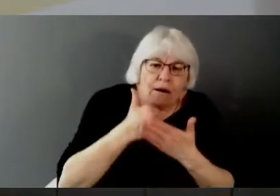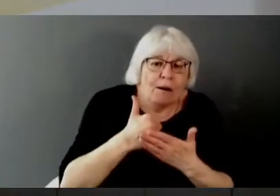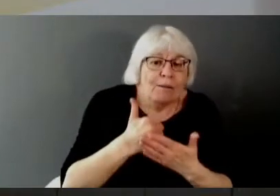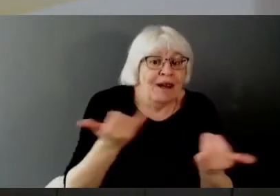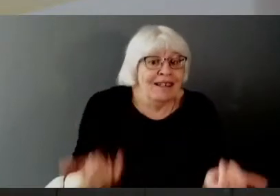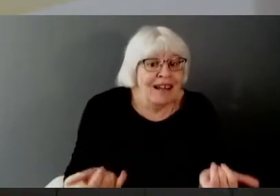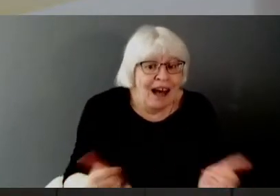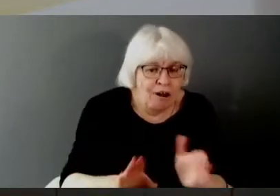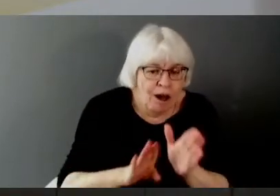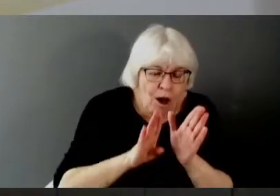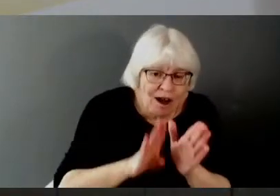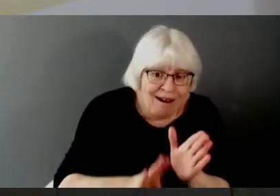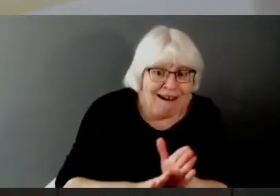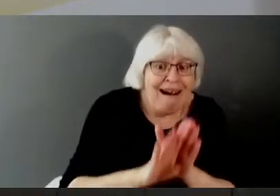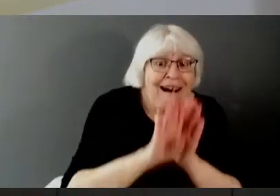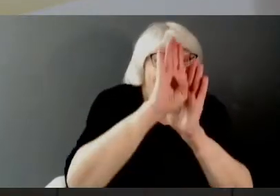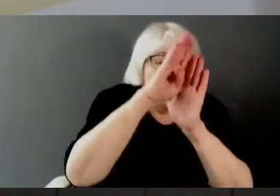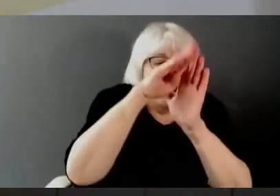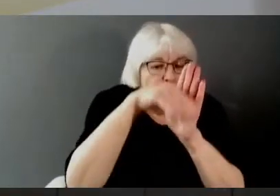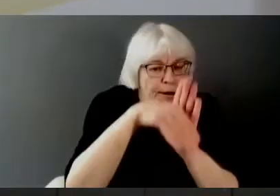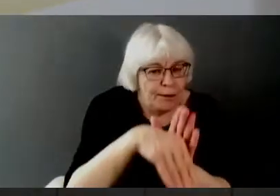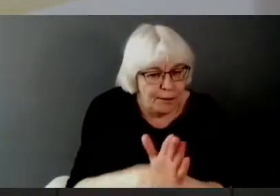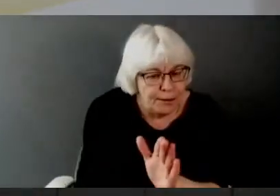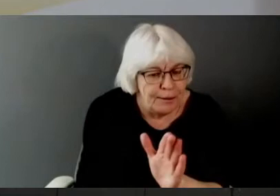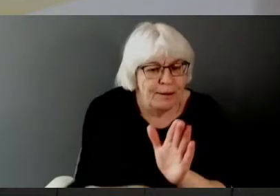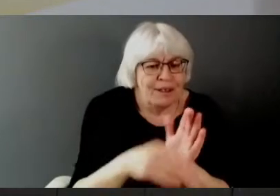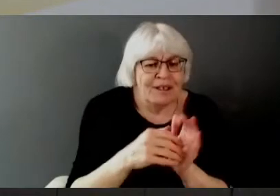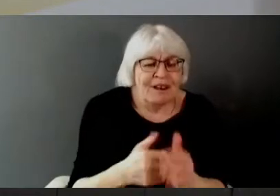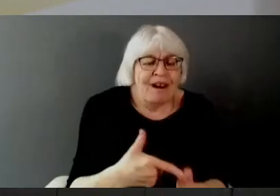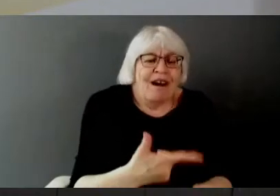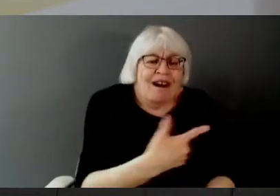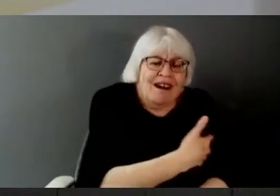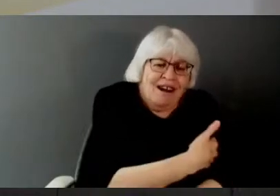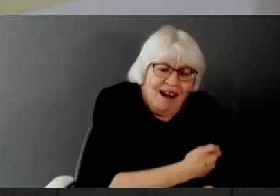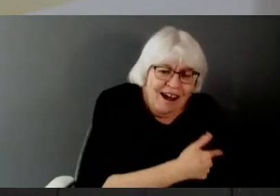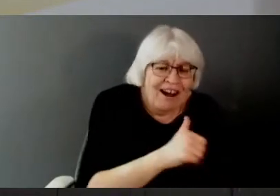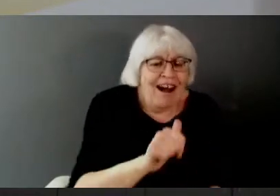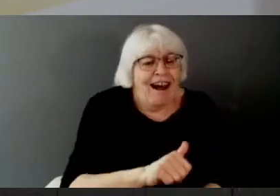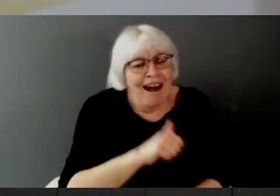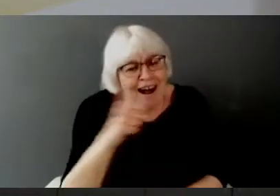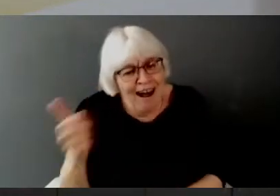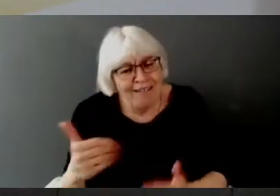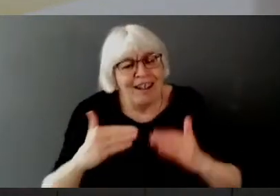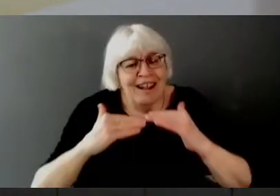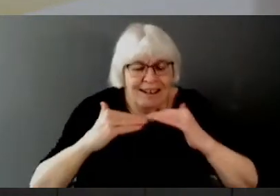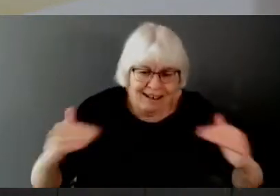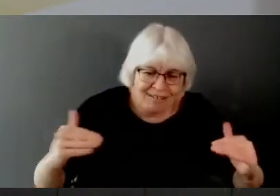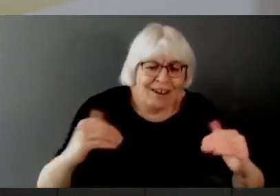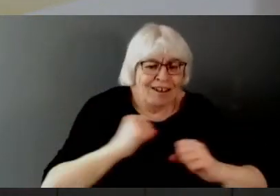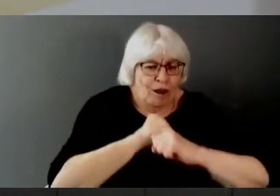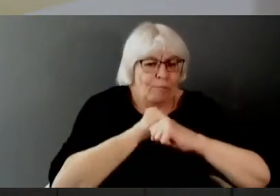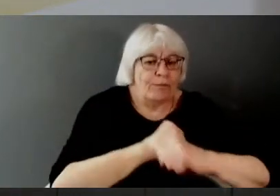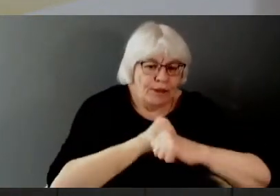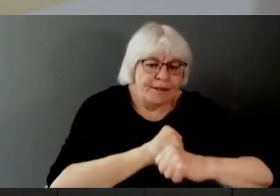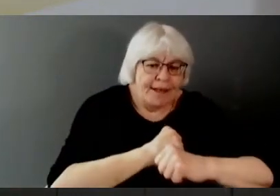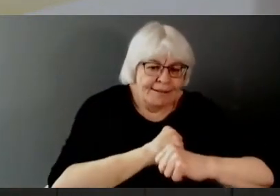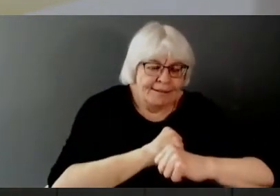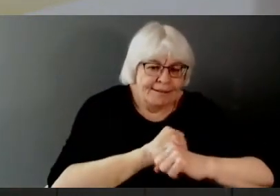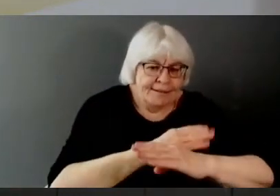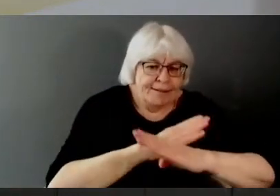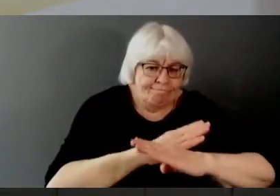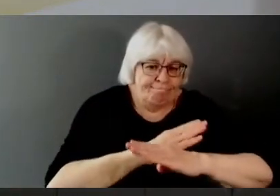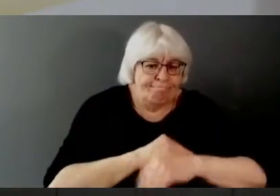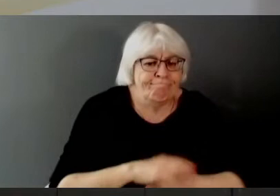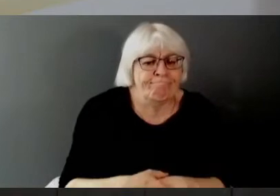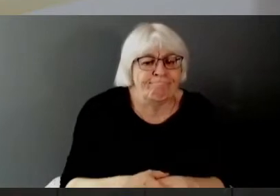The vaccine is another important layer of protection against the virus. Until we understand more about the degree to which the vaccine